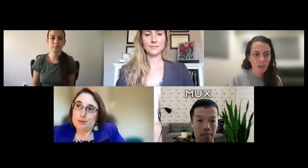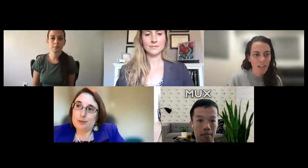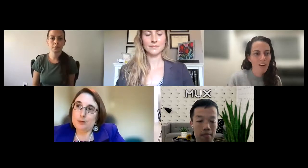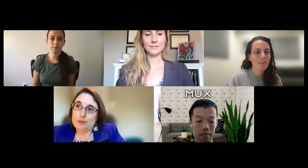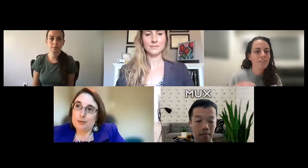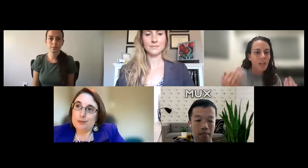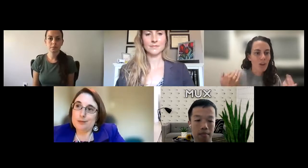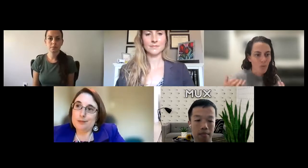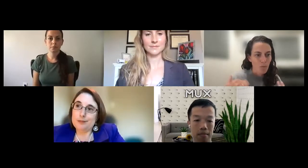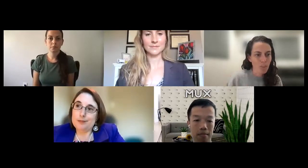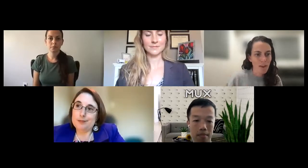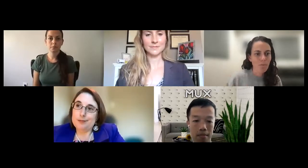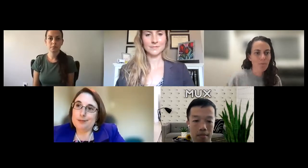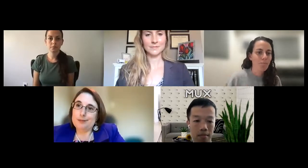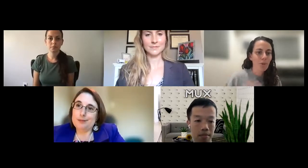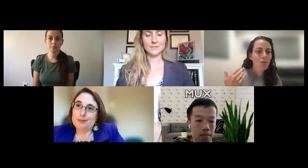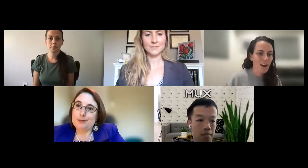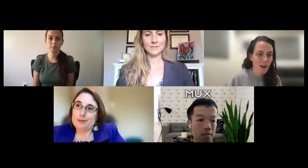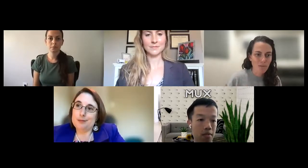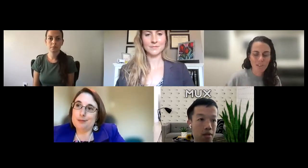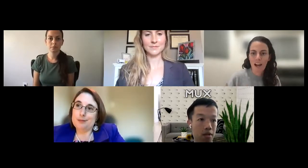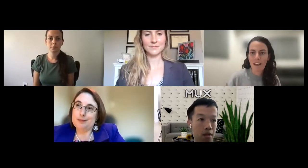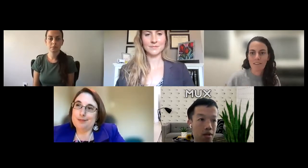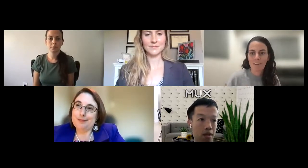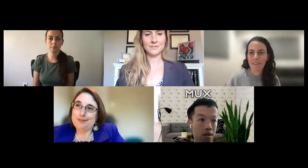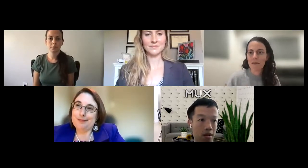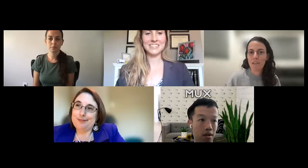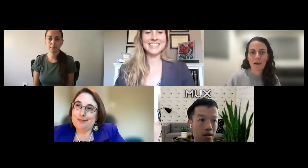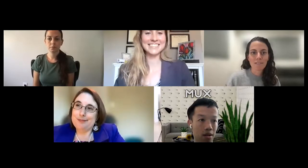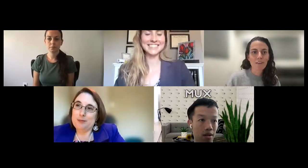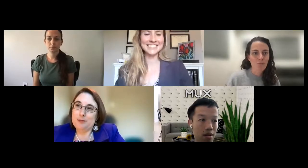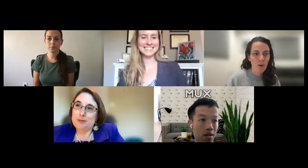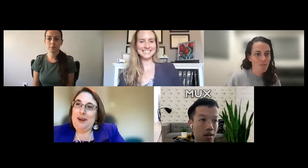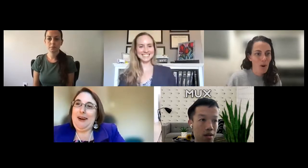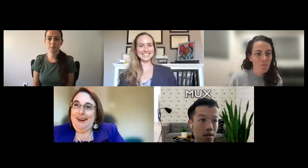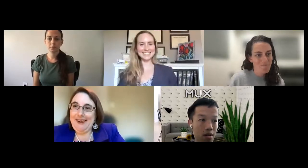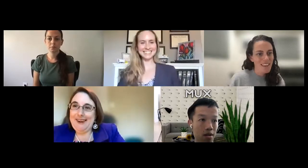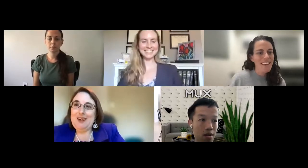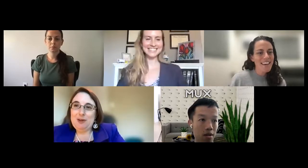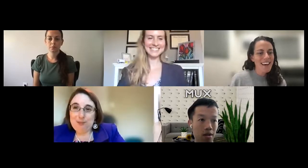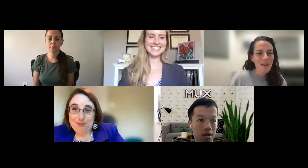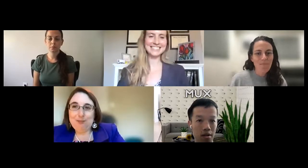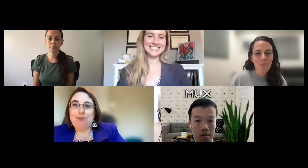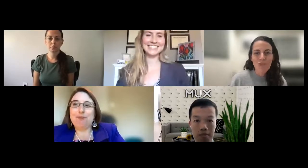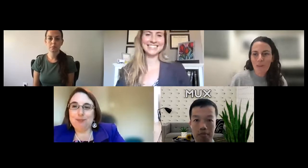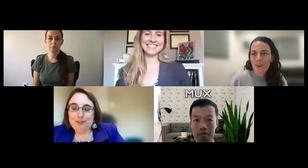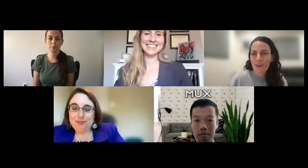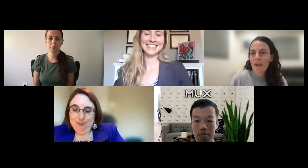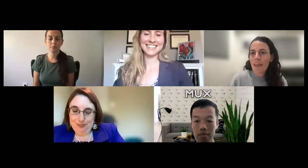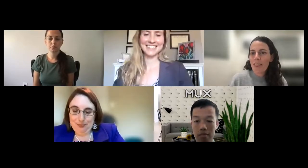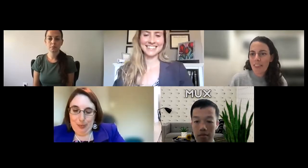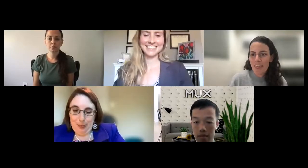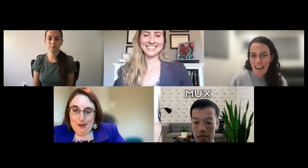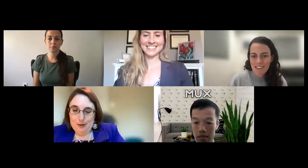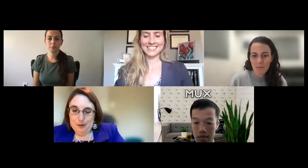brown curly hair, sitting in a room with a blurred background to hide the mess of working from home. So